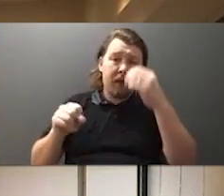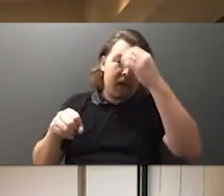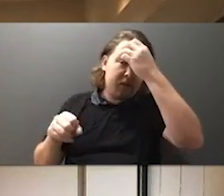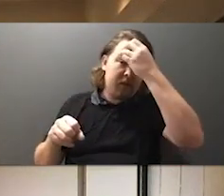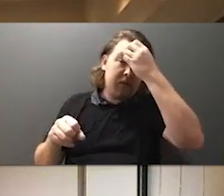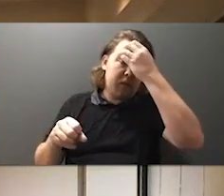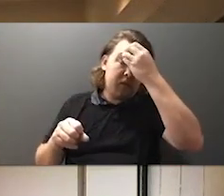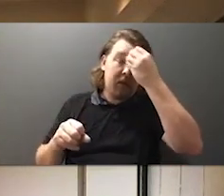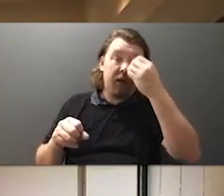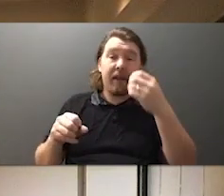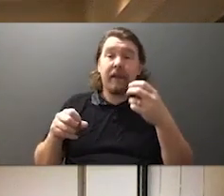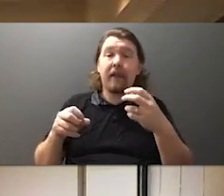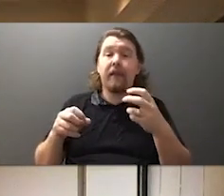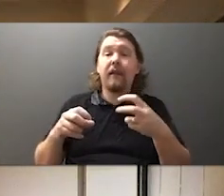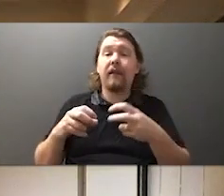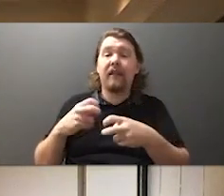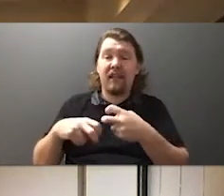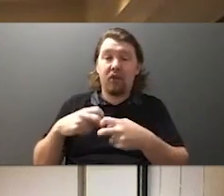the